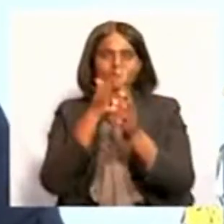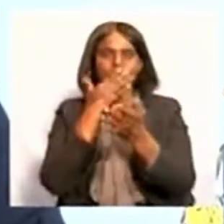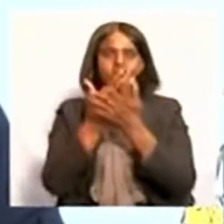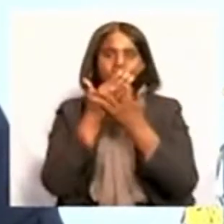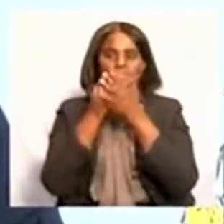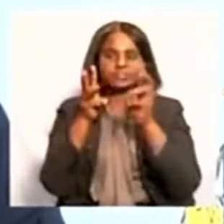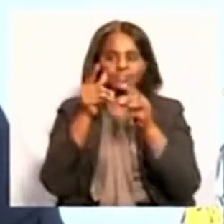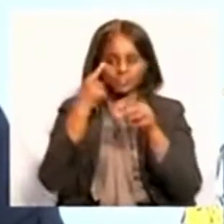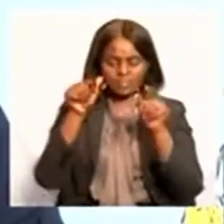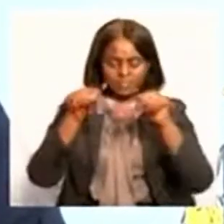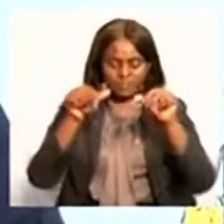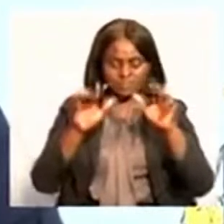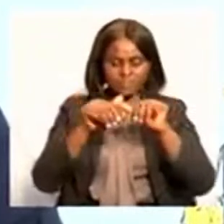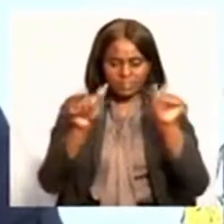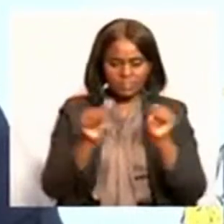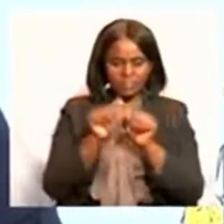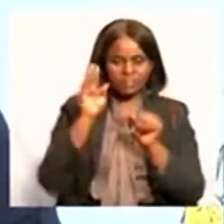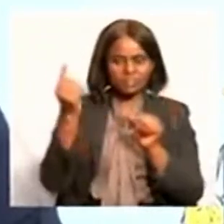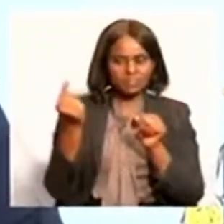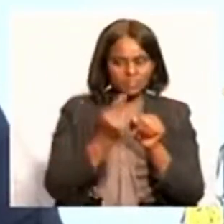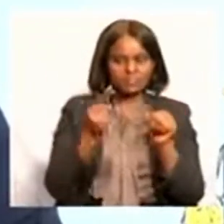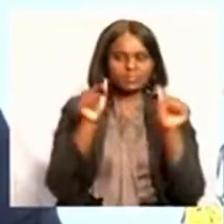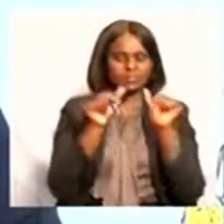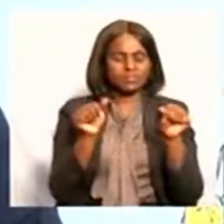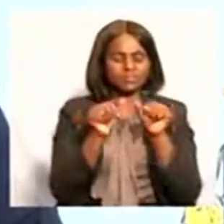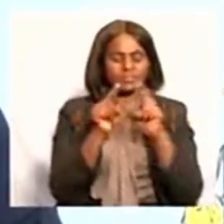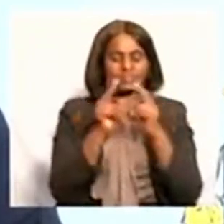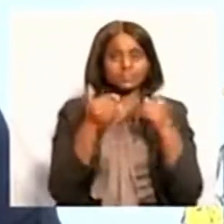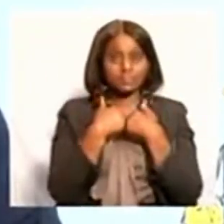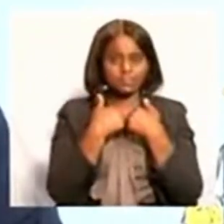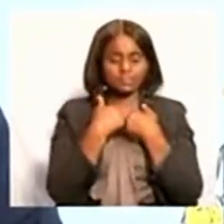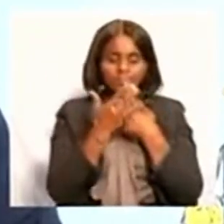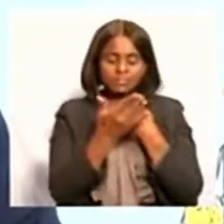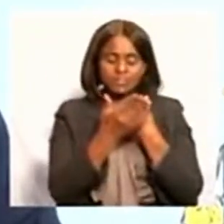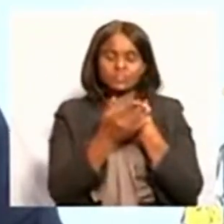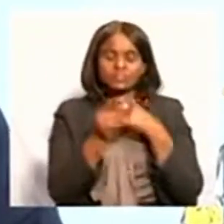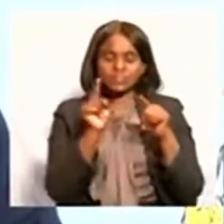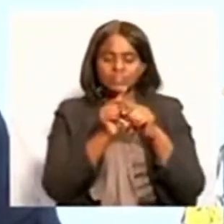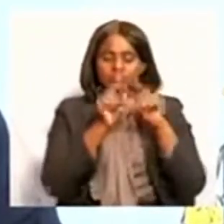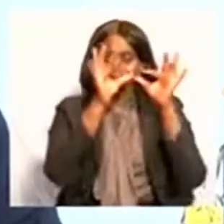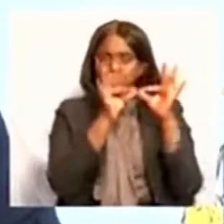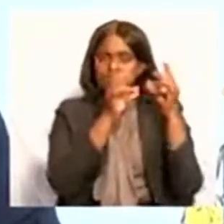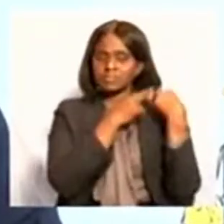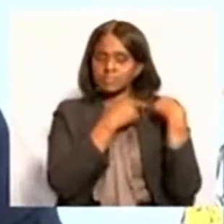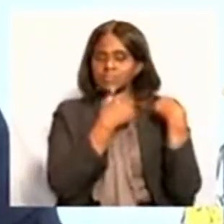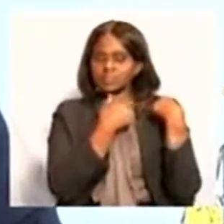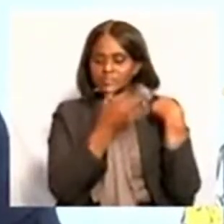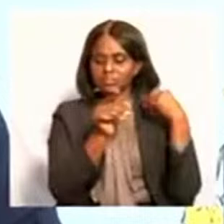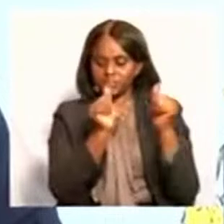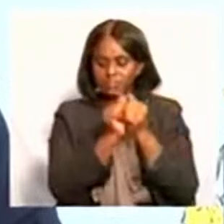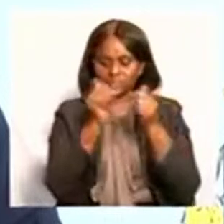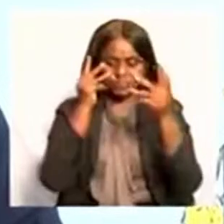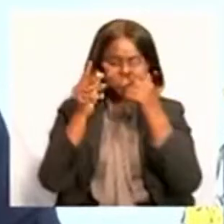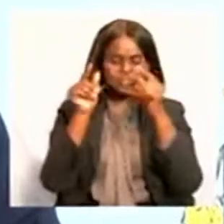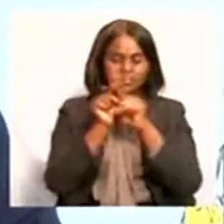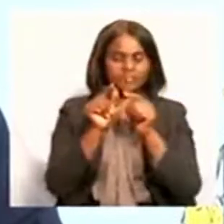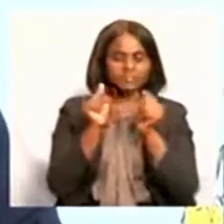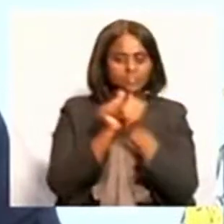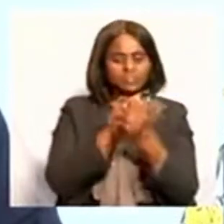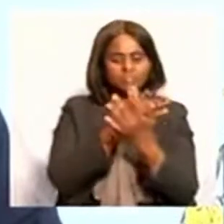the Auditor General come and audit. So there's that sense of accountability and transparency among